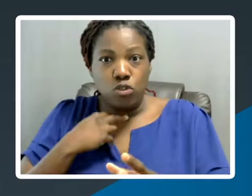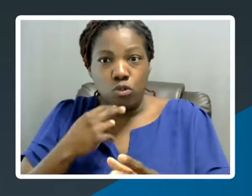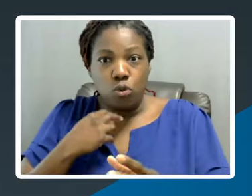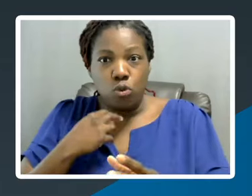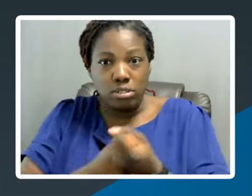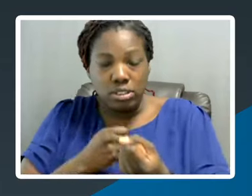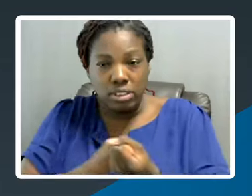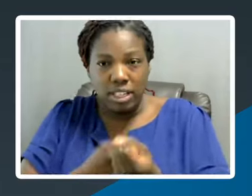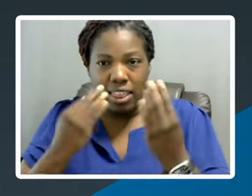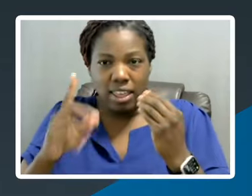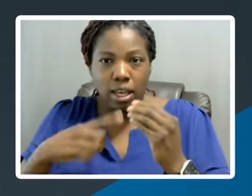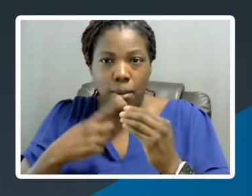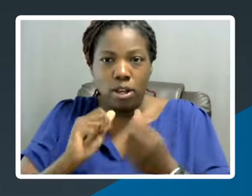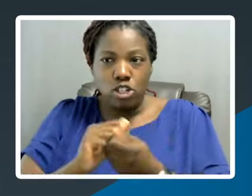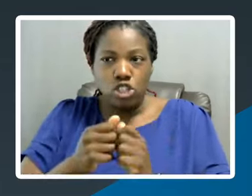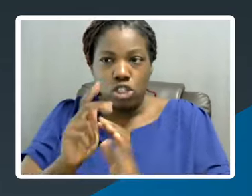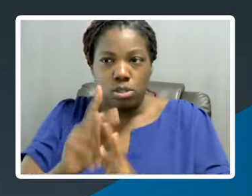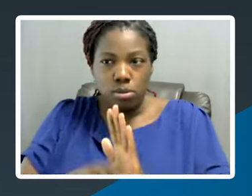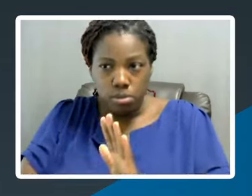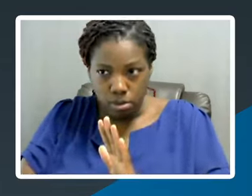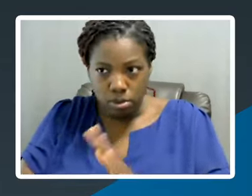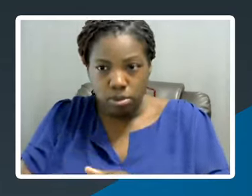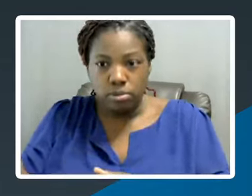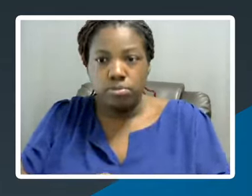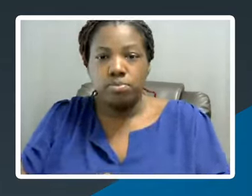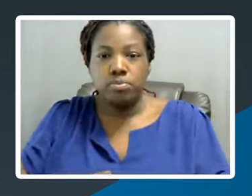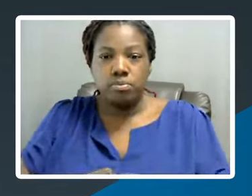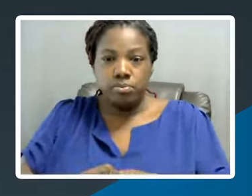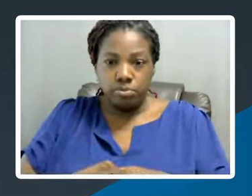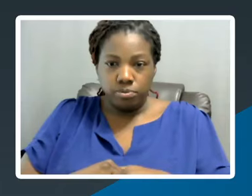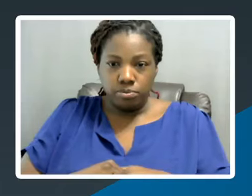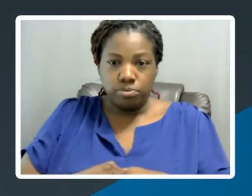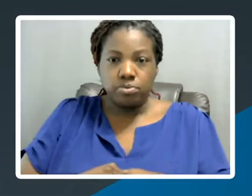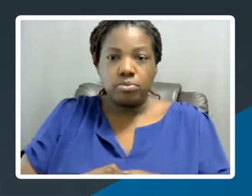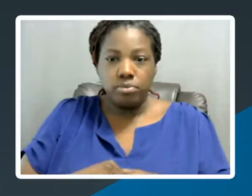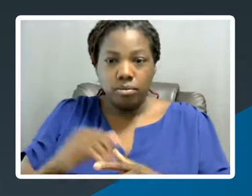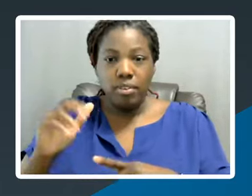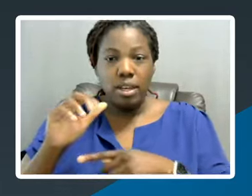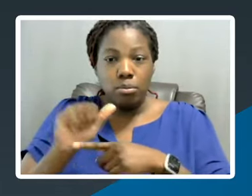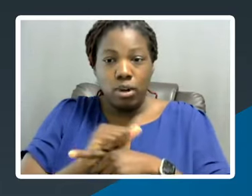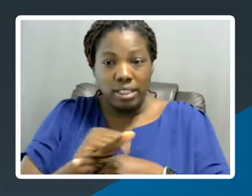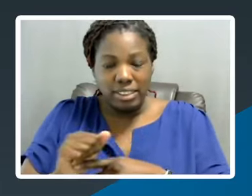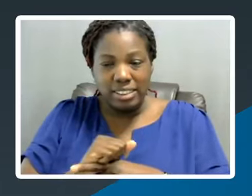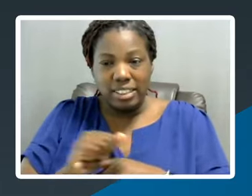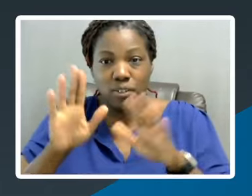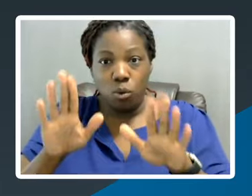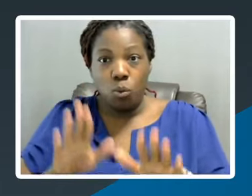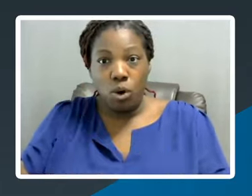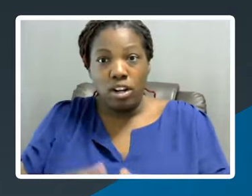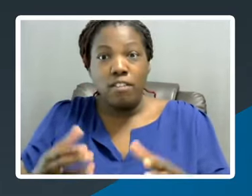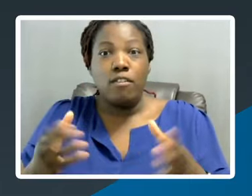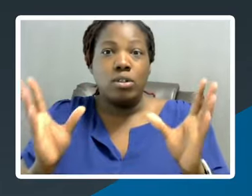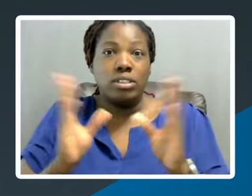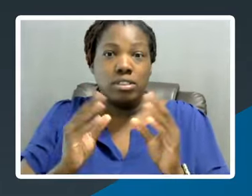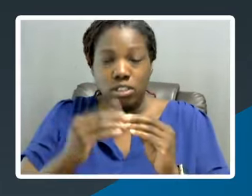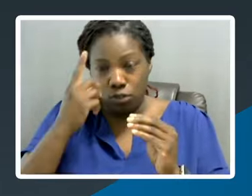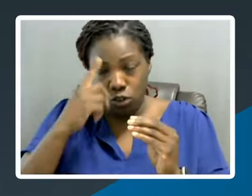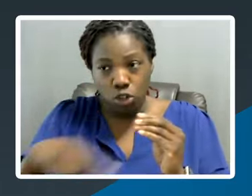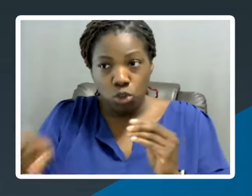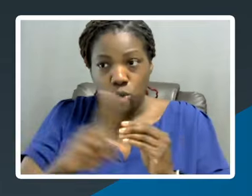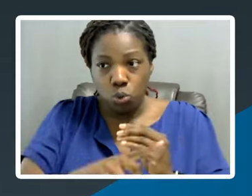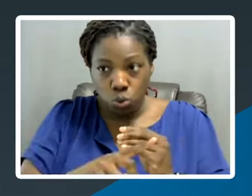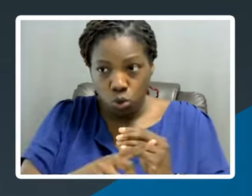changing policy and also practice. And so please make sure to join us. Have a wonderful summit. For those of you that will see it